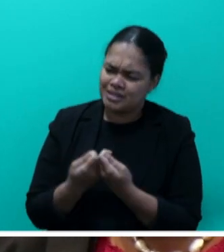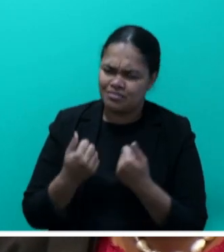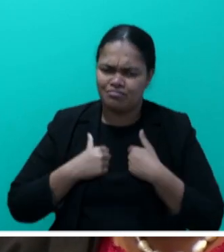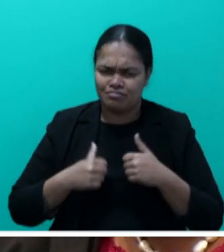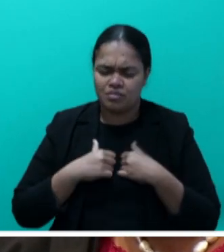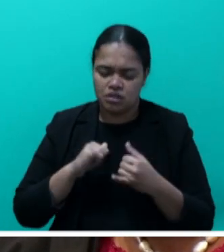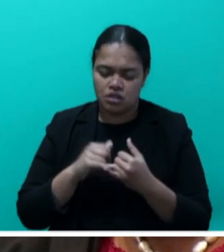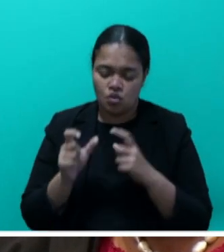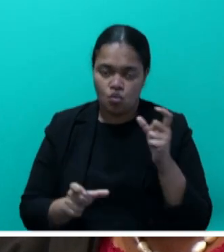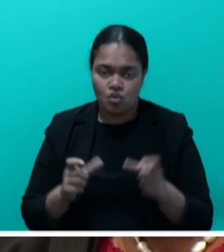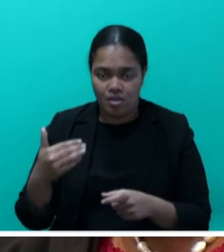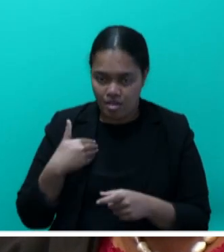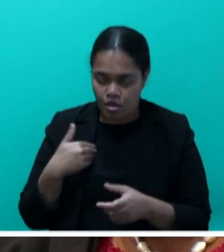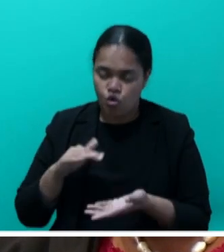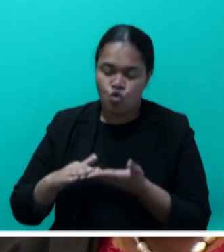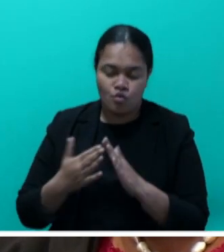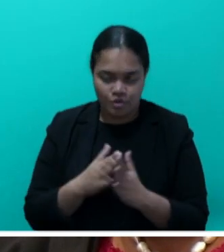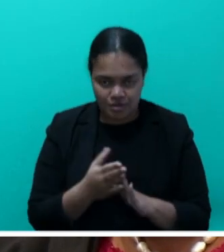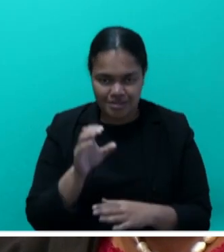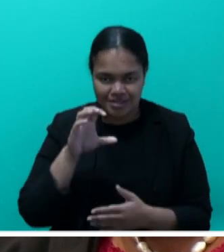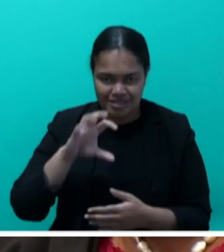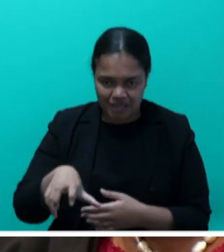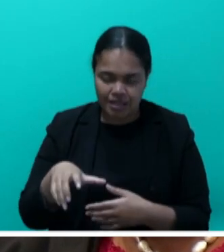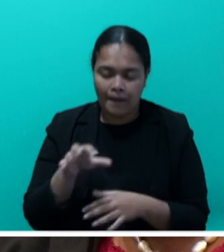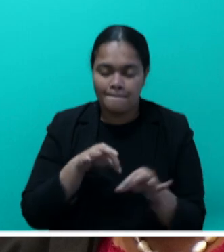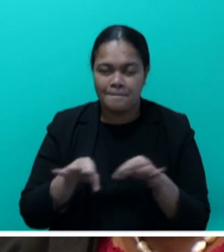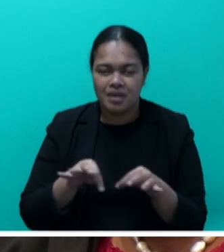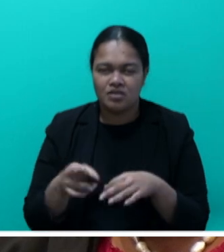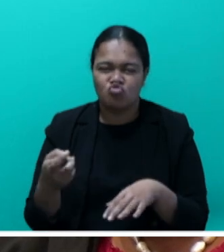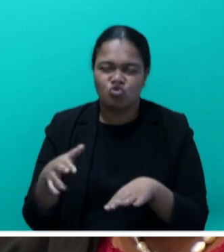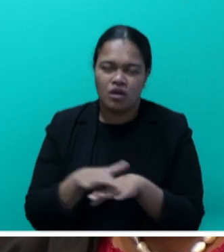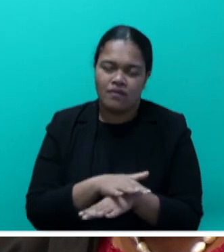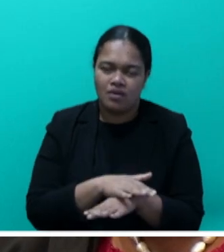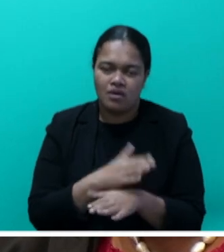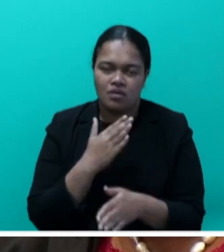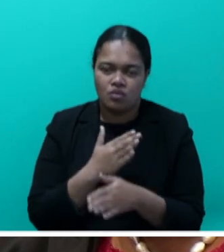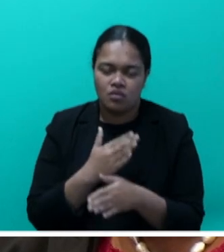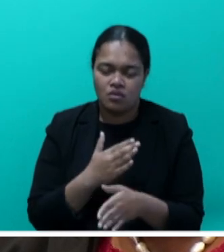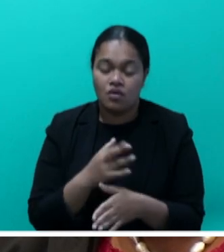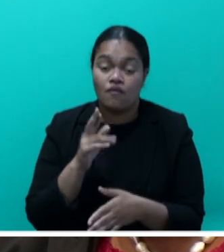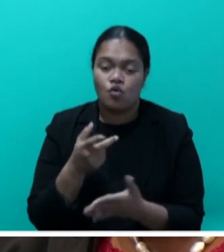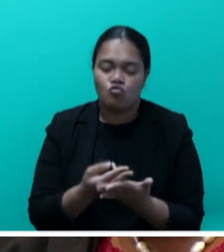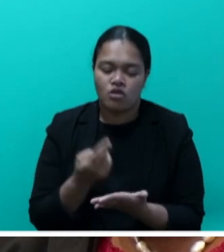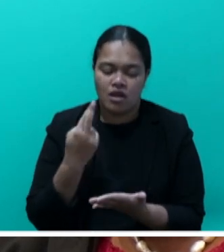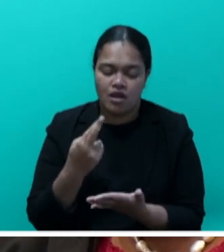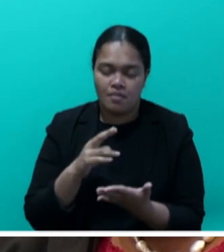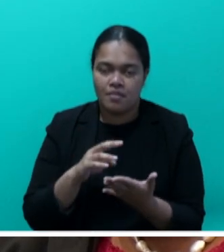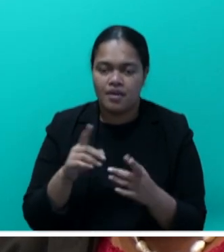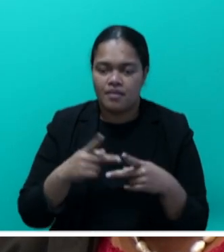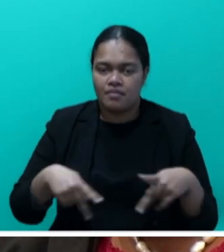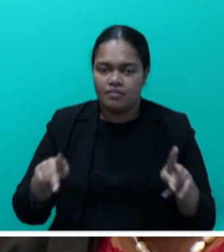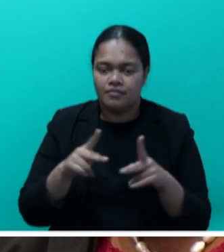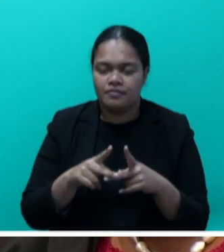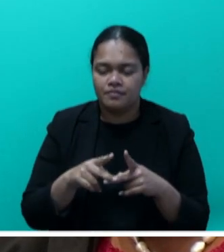stakeholders, health and community sector, to plan a recovery treatment framework for rehab facility. Funding and resources for